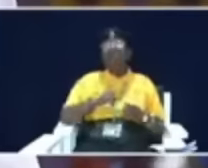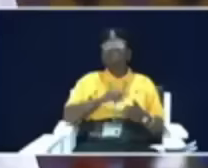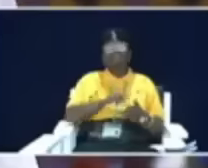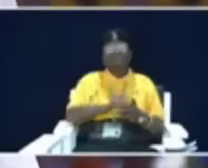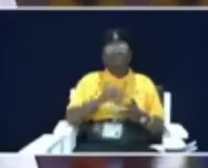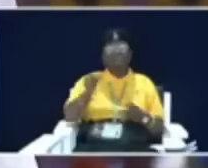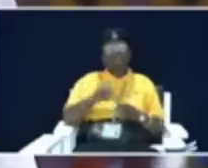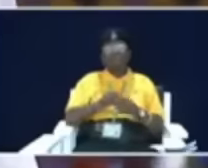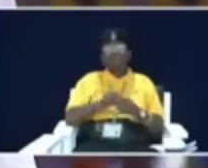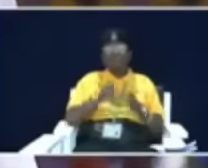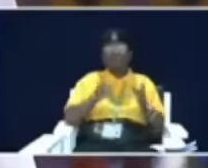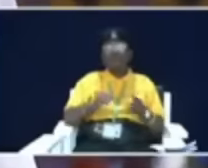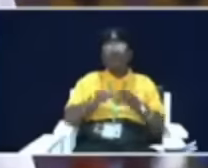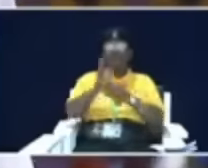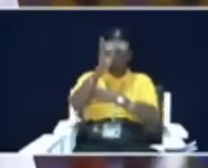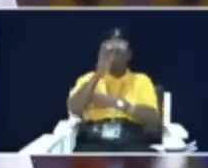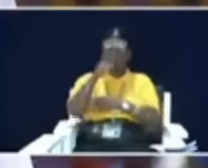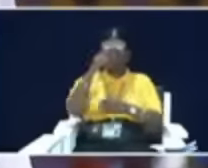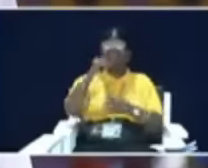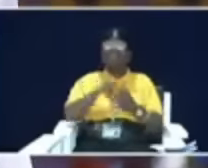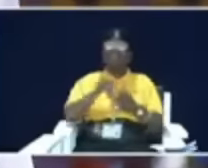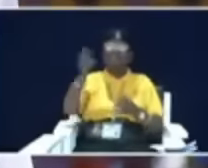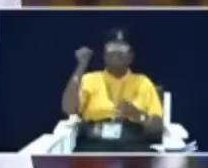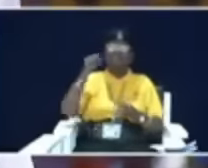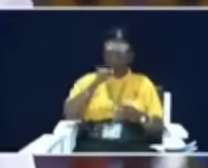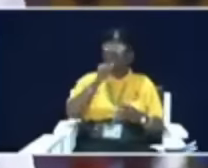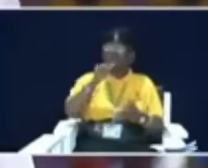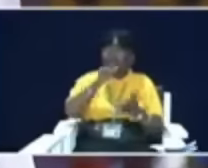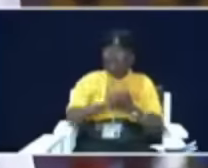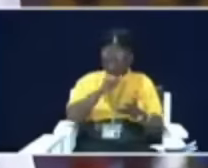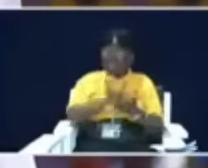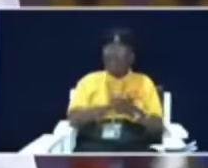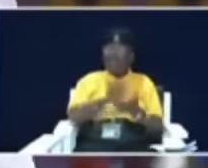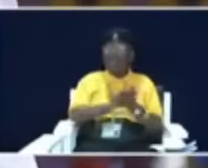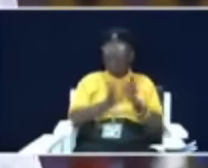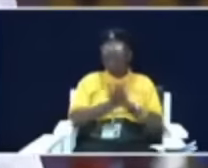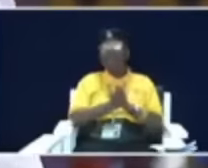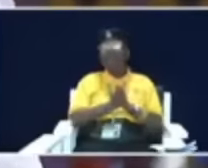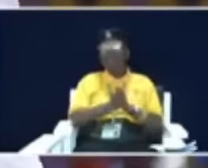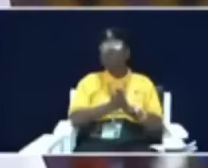God said, "It's not the trouser that has become shorter. It is you who have become taller."